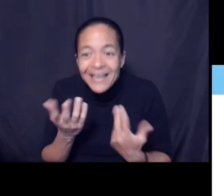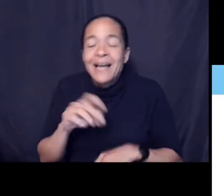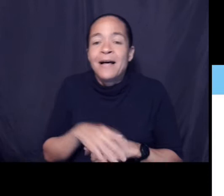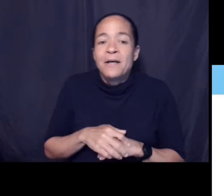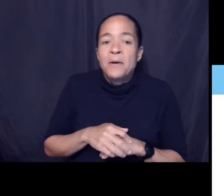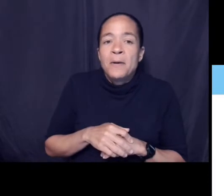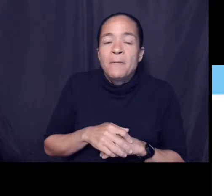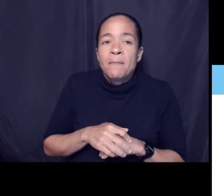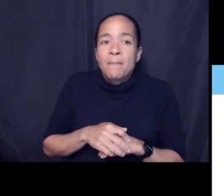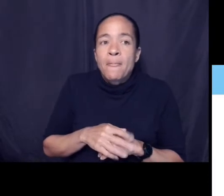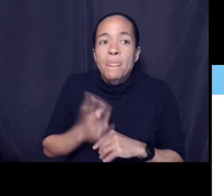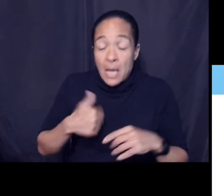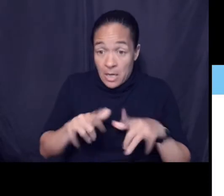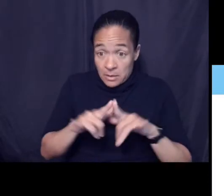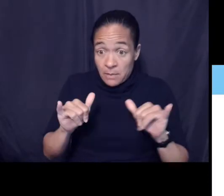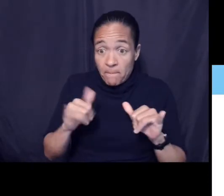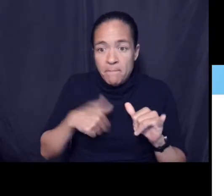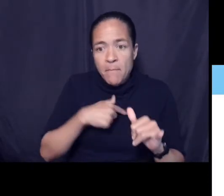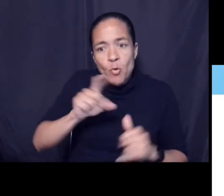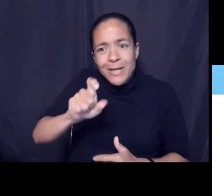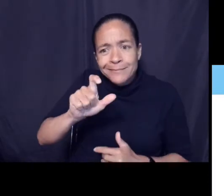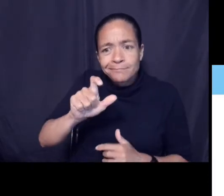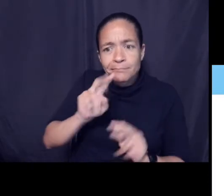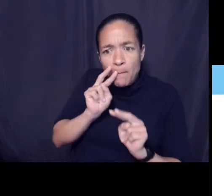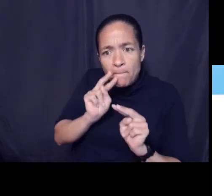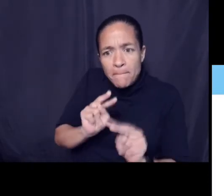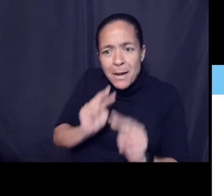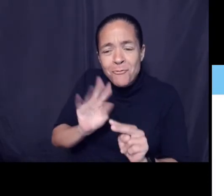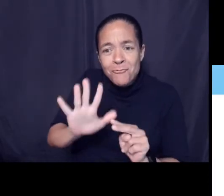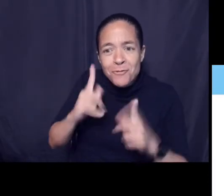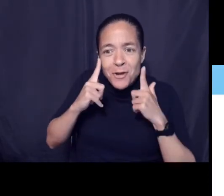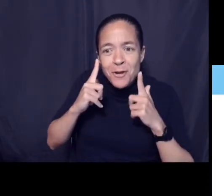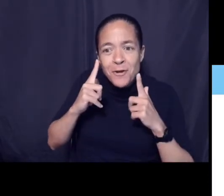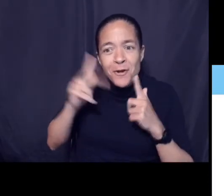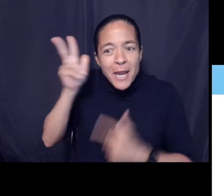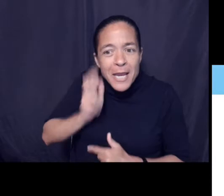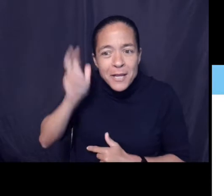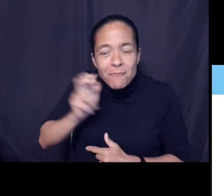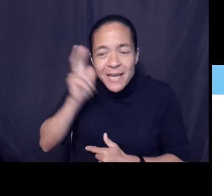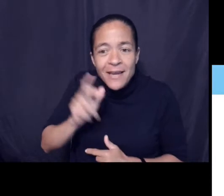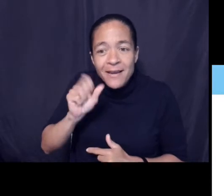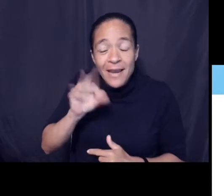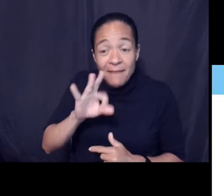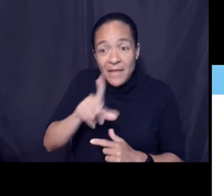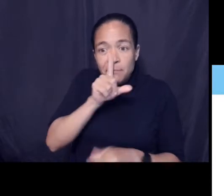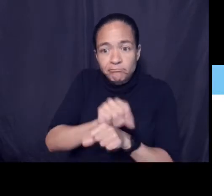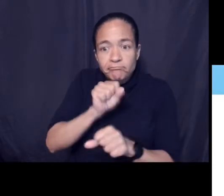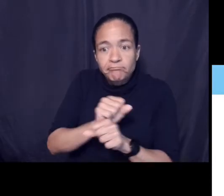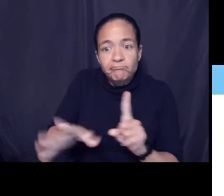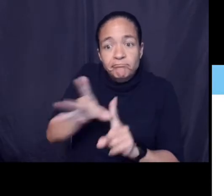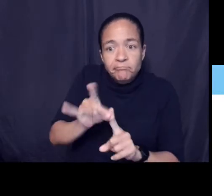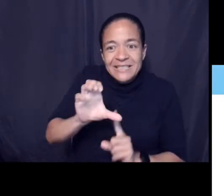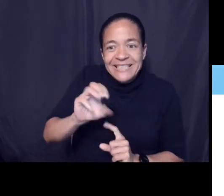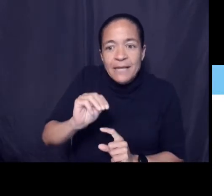identified. We also need to closely monitor hearing for infants and children with confirmed congenital